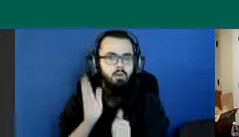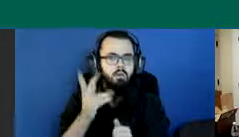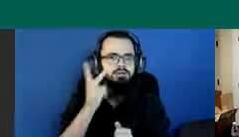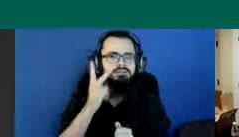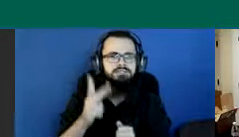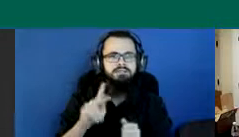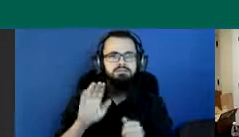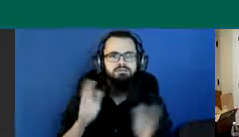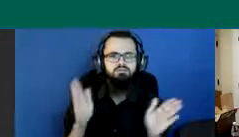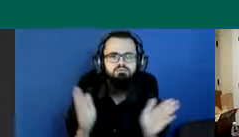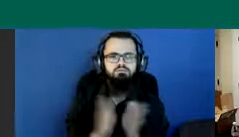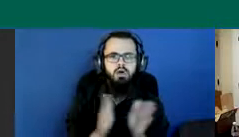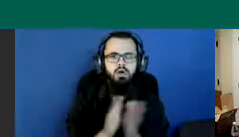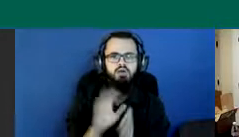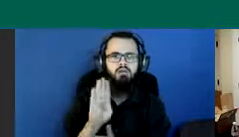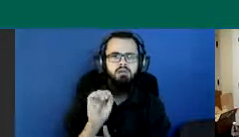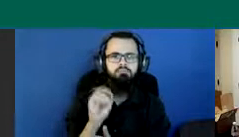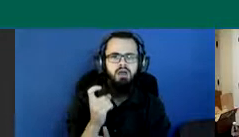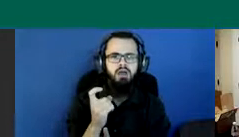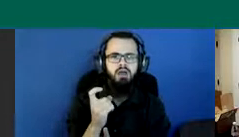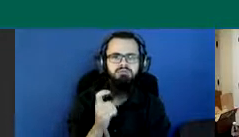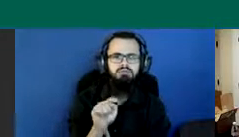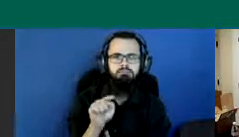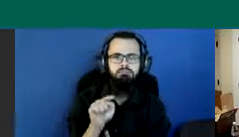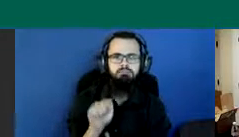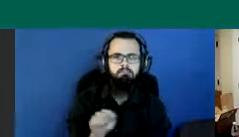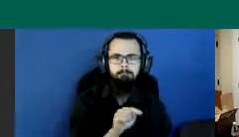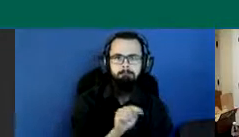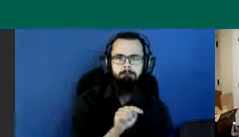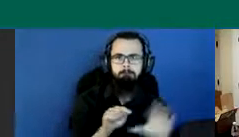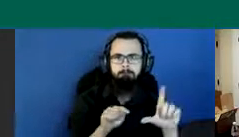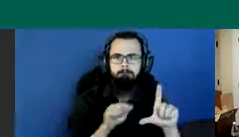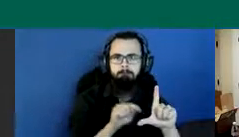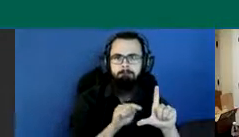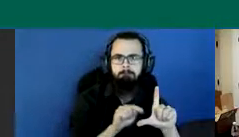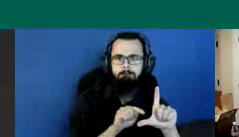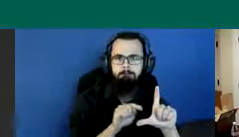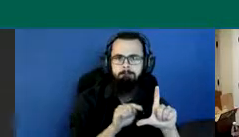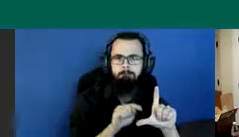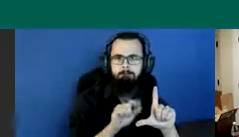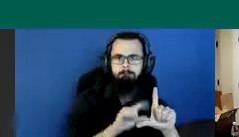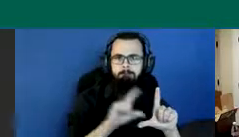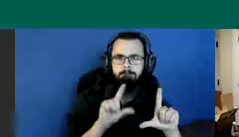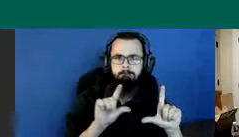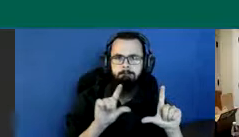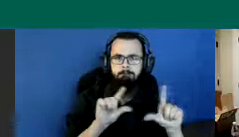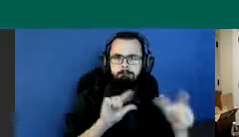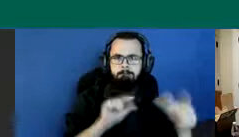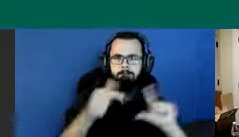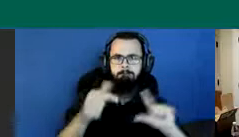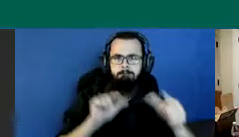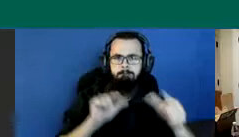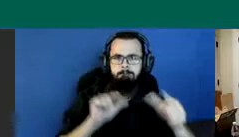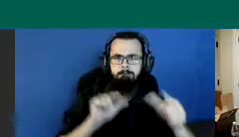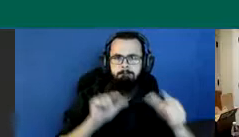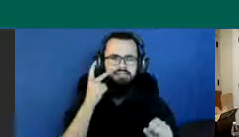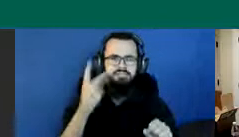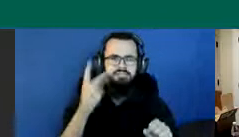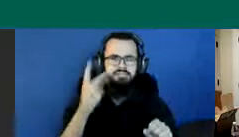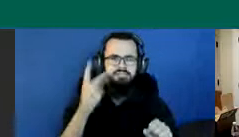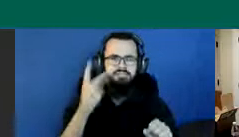if you see a PowerPoint at the bottom, you should be seeing people on your screen and vice versa. You can click on that one to go ahead and switch